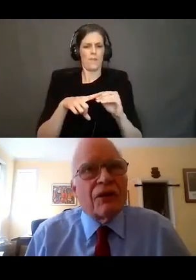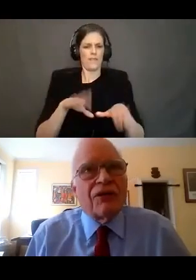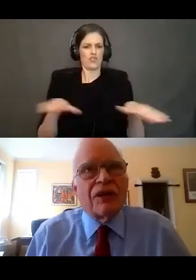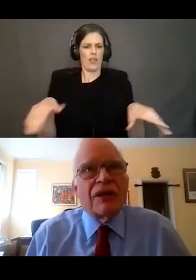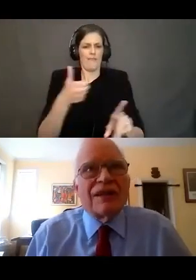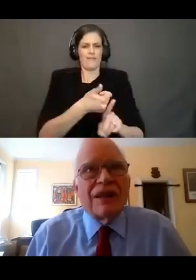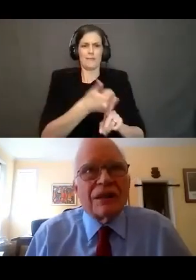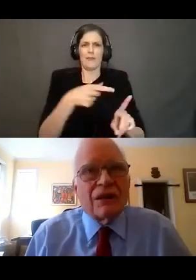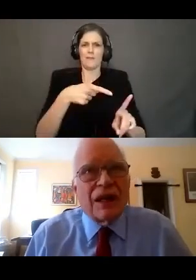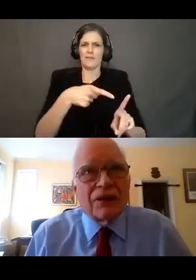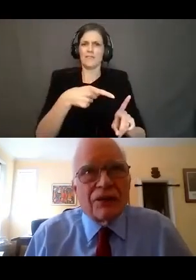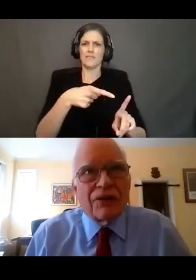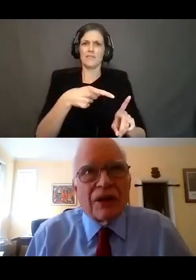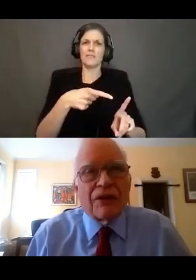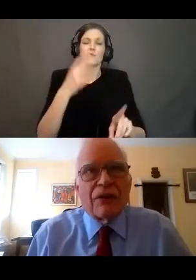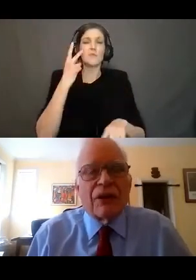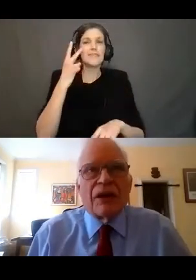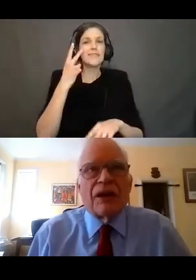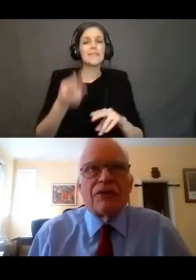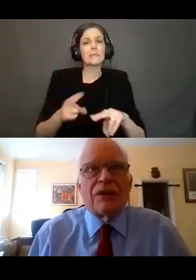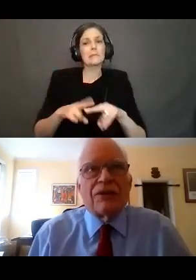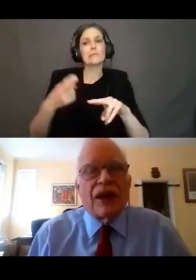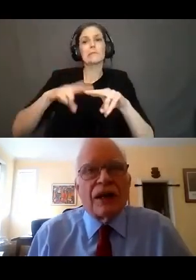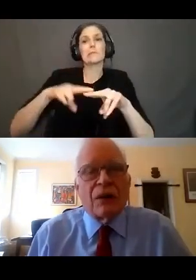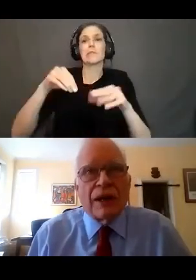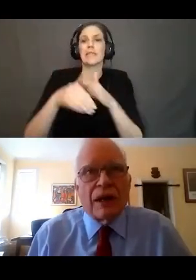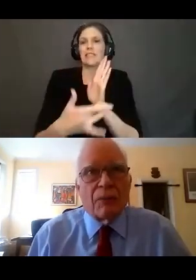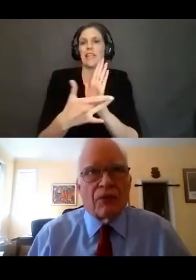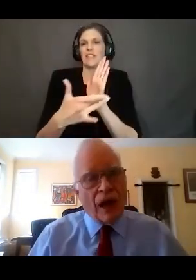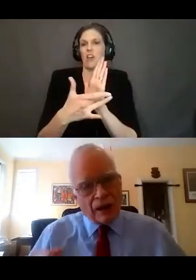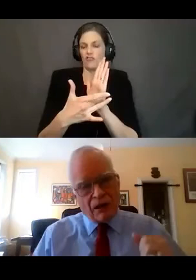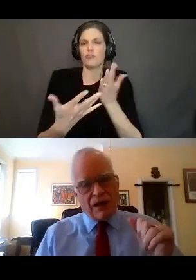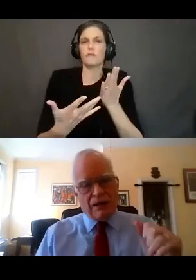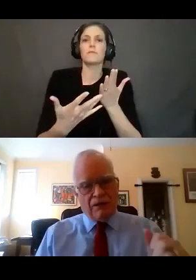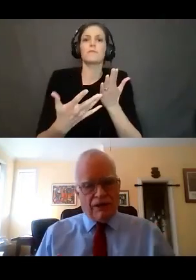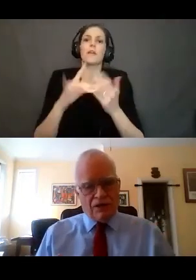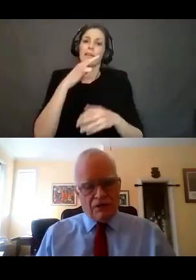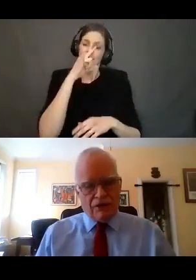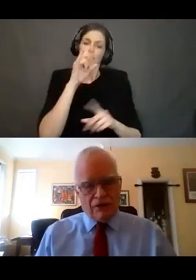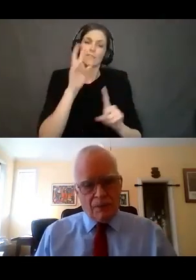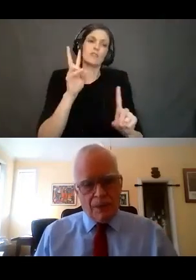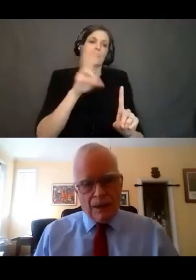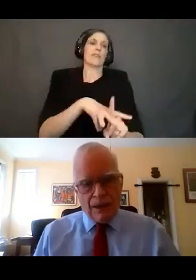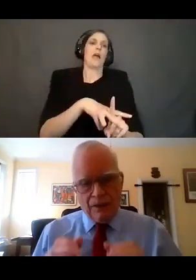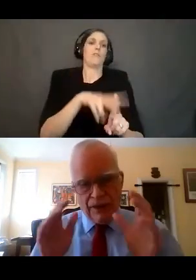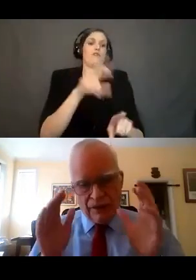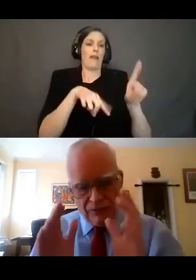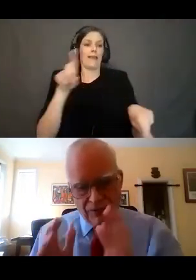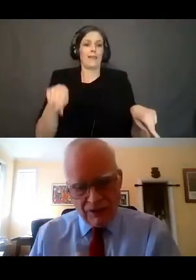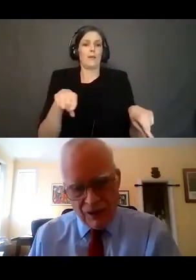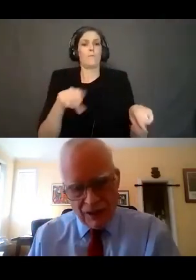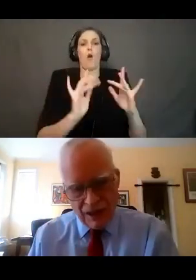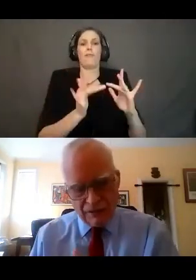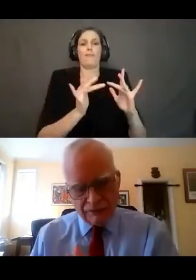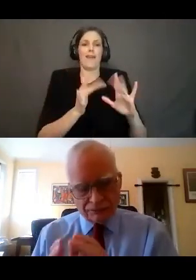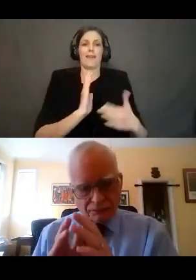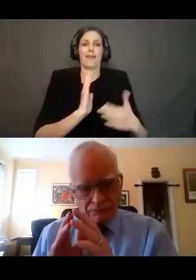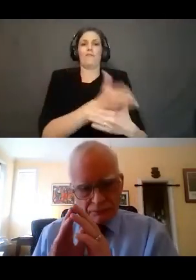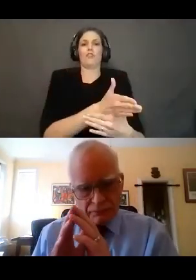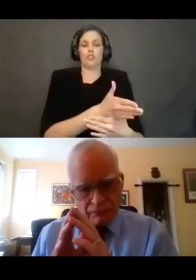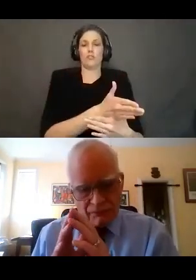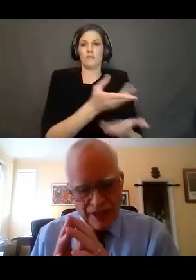this increasingly in technological studies. Kids are assigned at random to online interventions, and they log